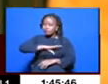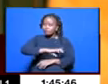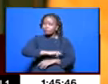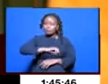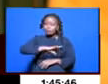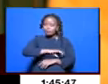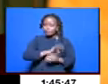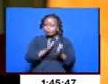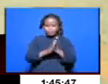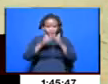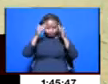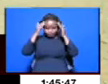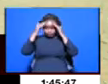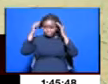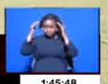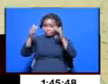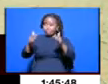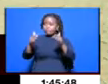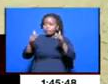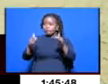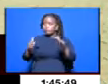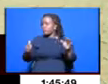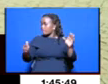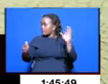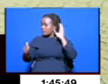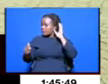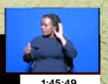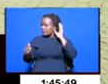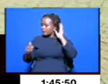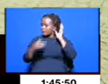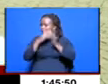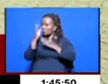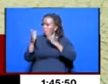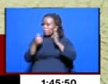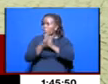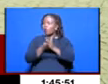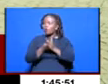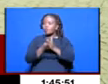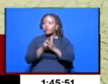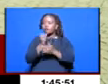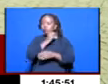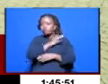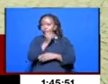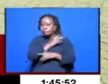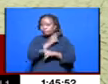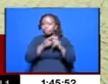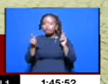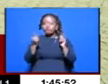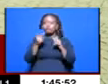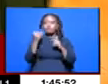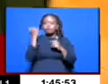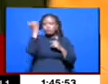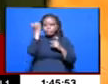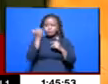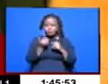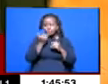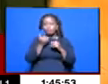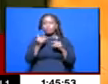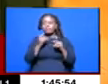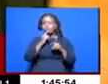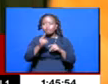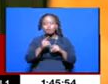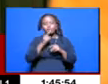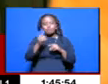attentively, listening to the impassioned pleas from the bar so commandingly